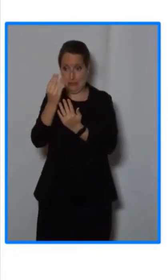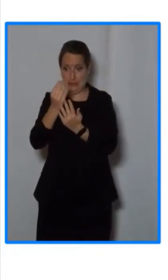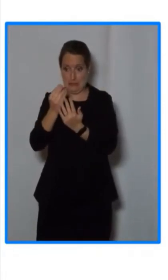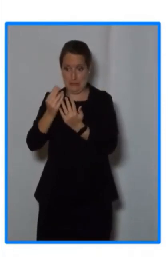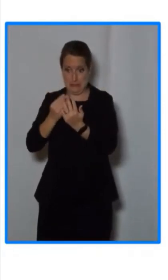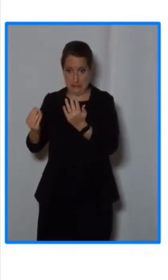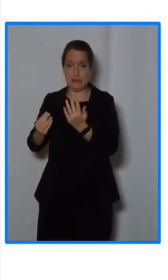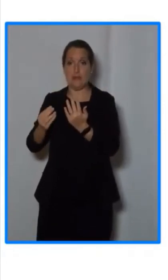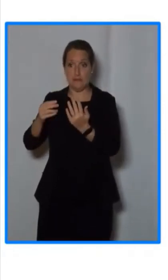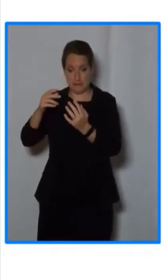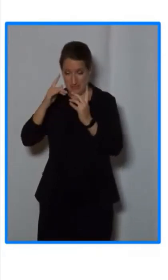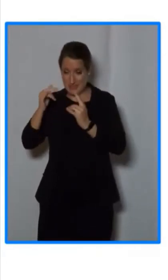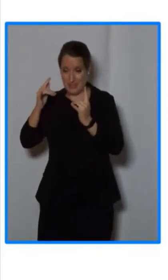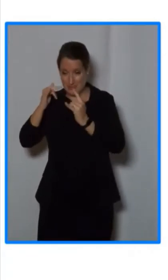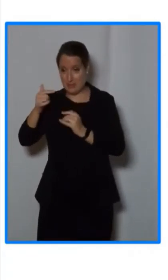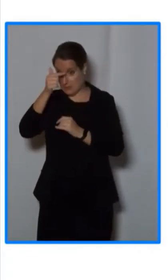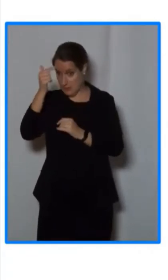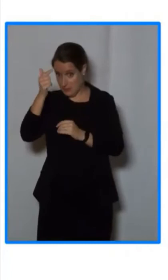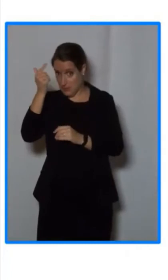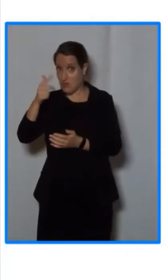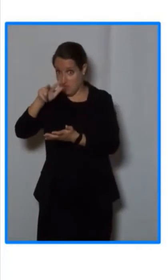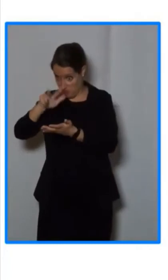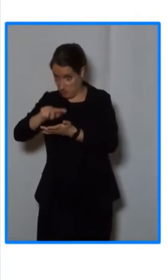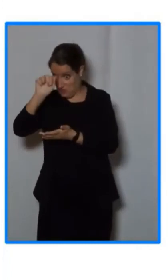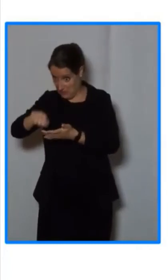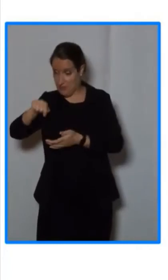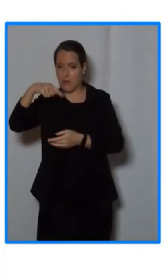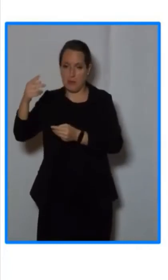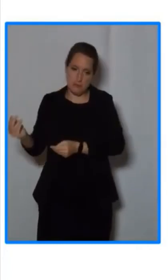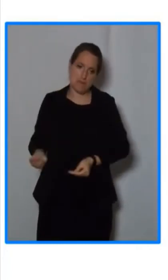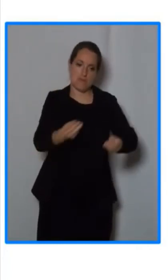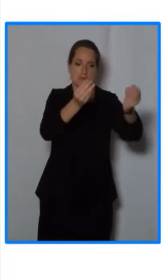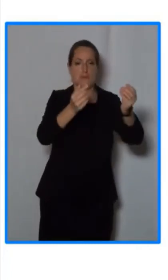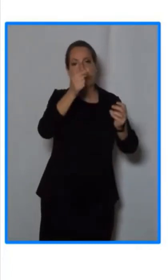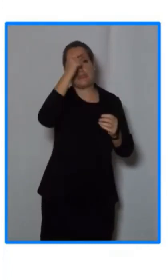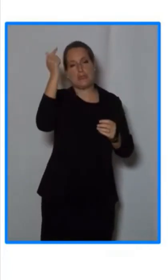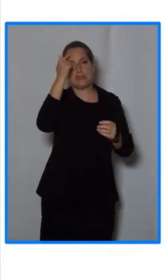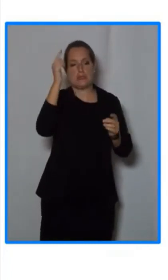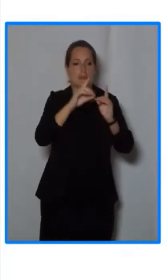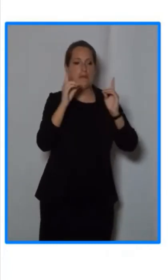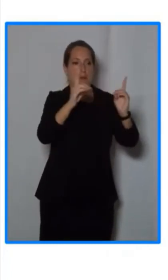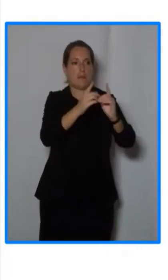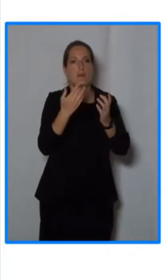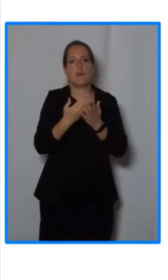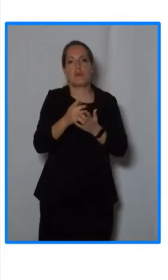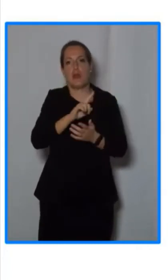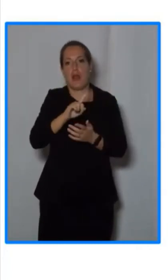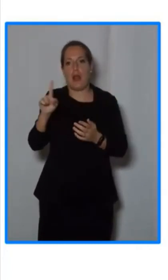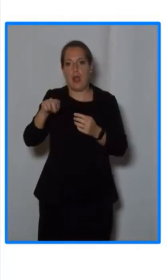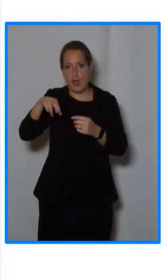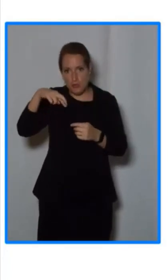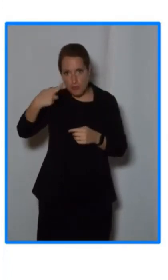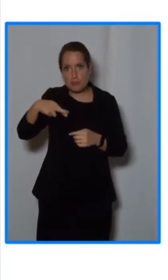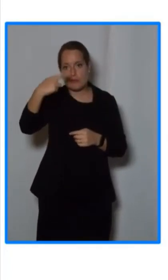testing. And this helps them also to learn hands-on and to avoid the same mistakes in the future.